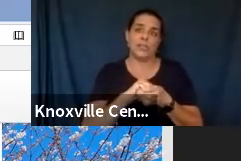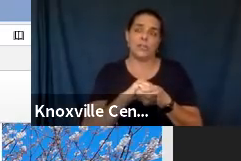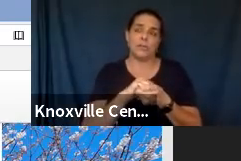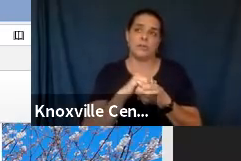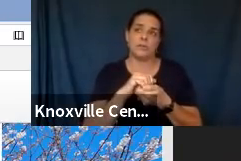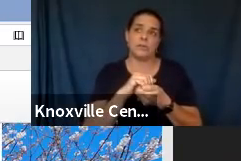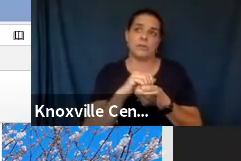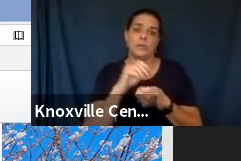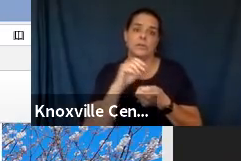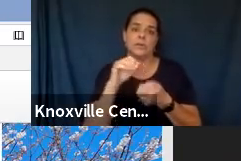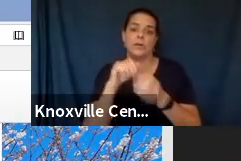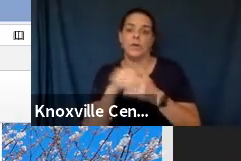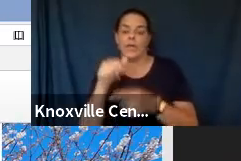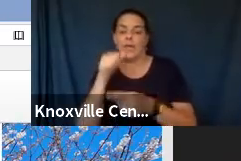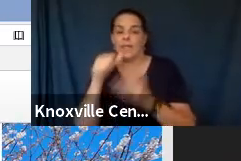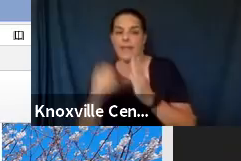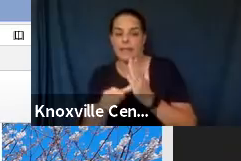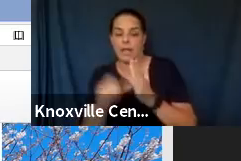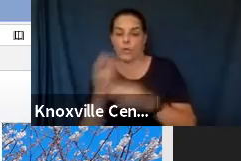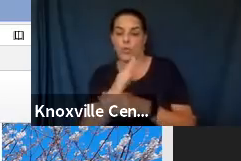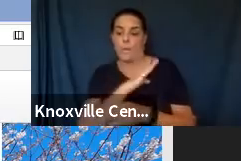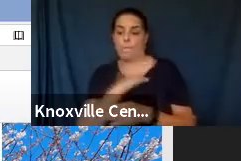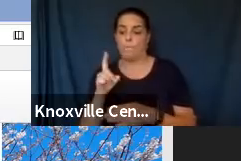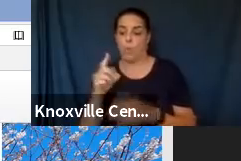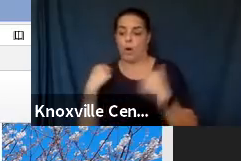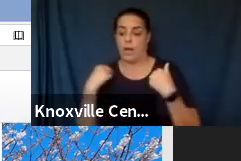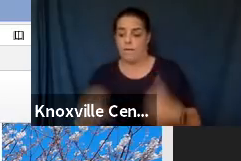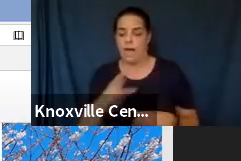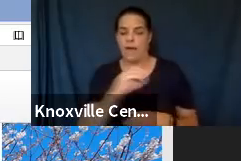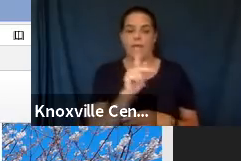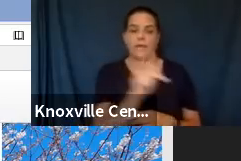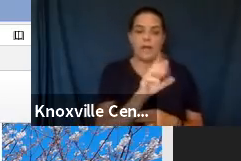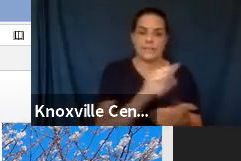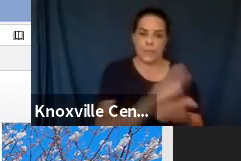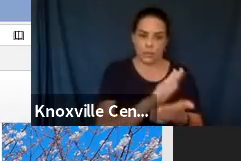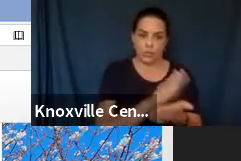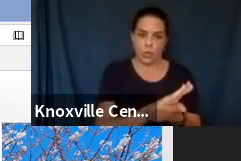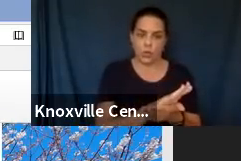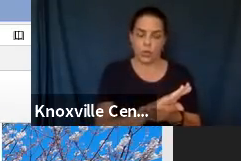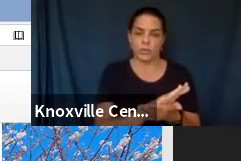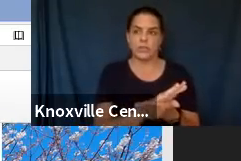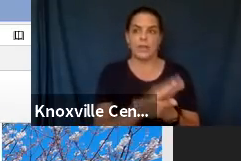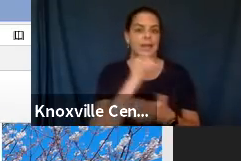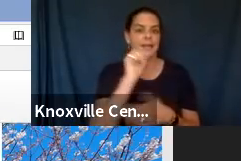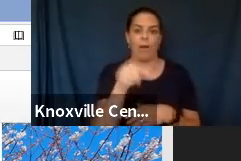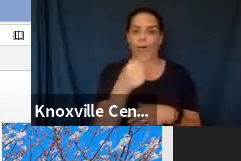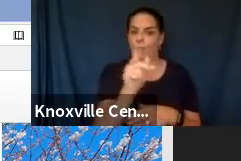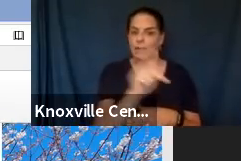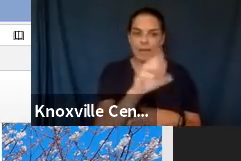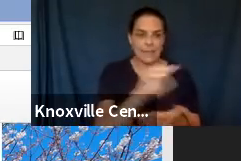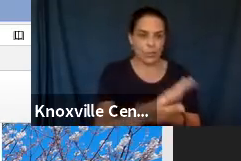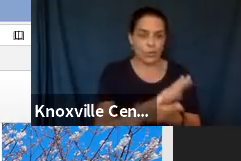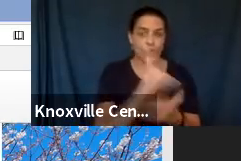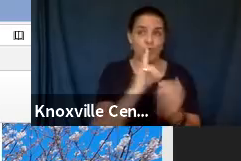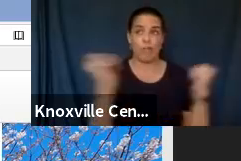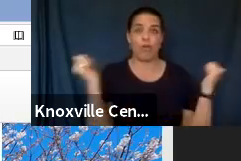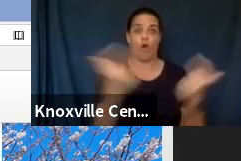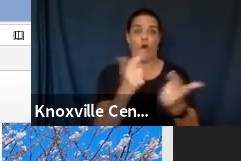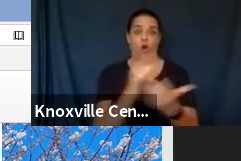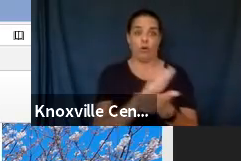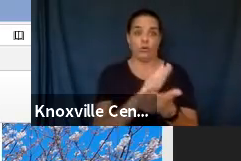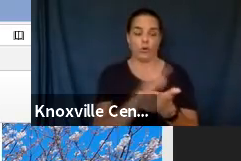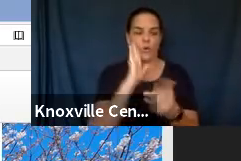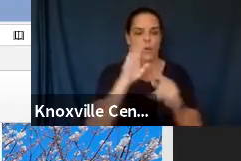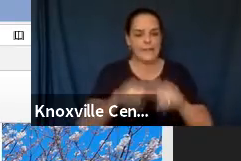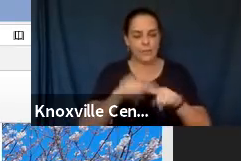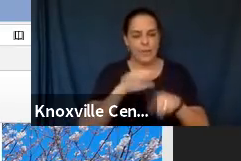a letter between the Board of Health and Knox County Schools. And it's not just Knox County schools, it's really all schools that are going to depend